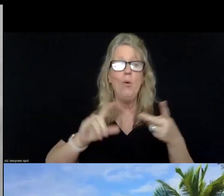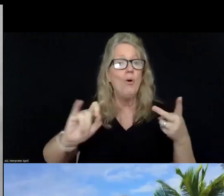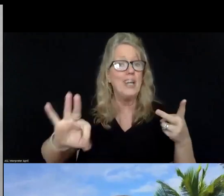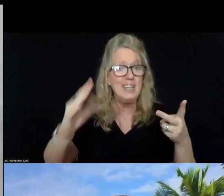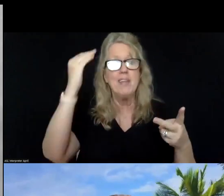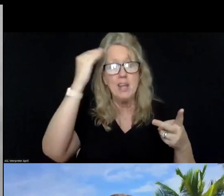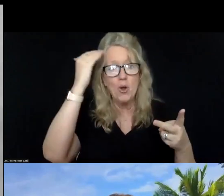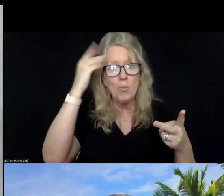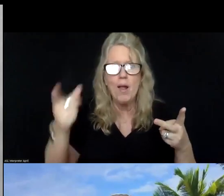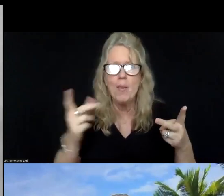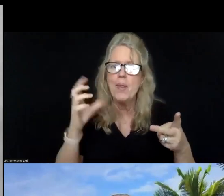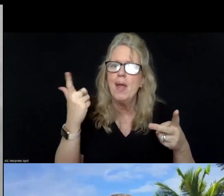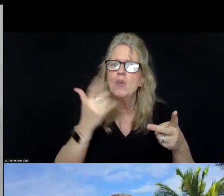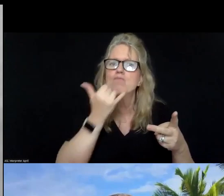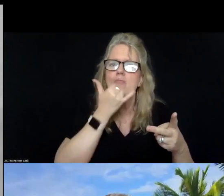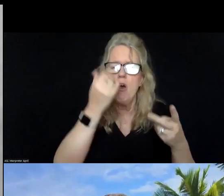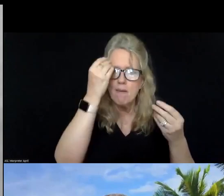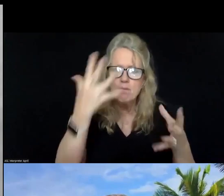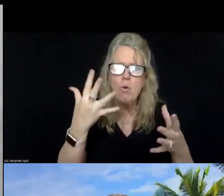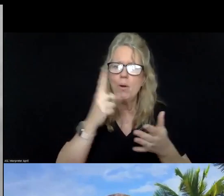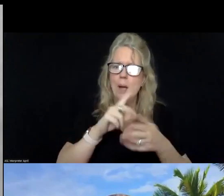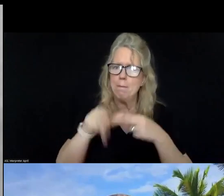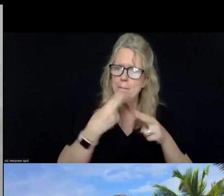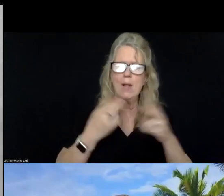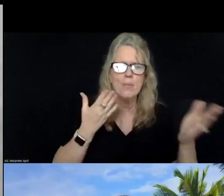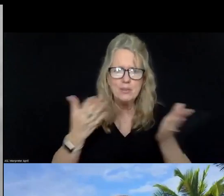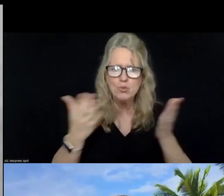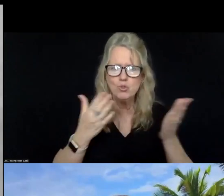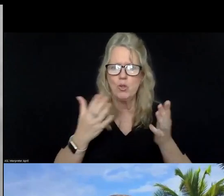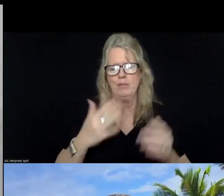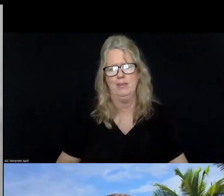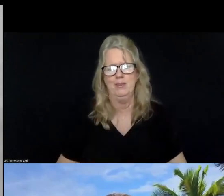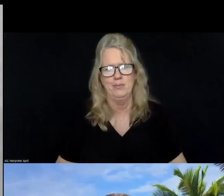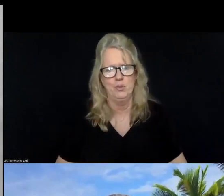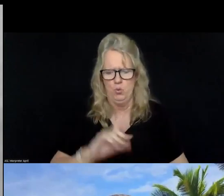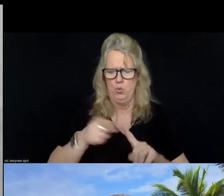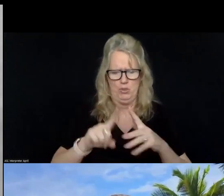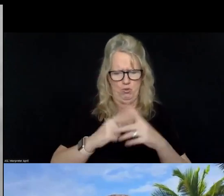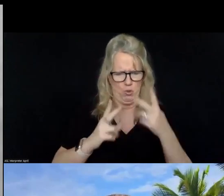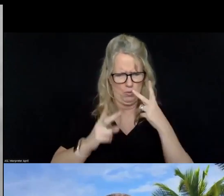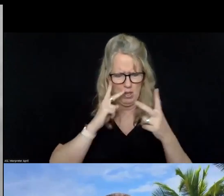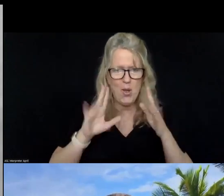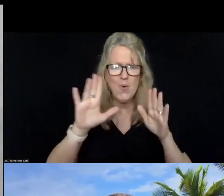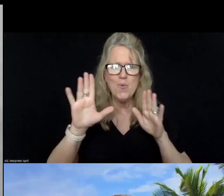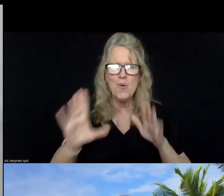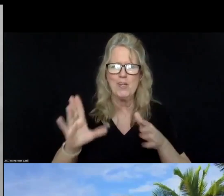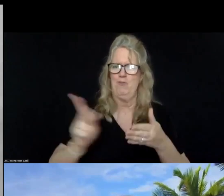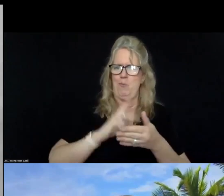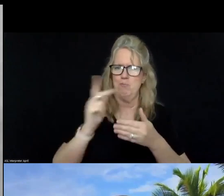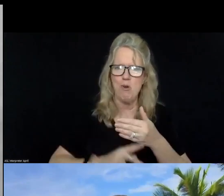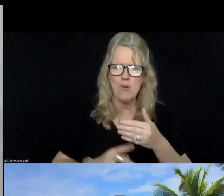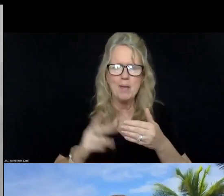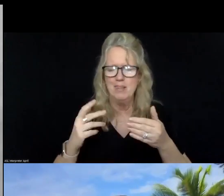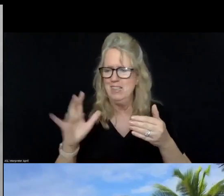are aware, they're misinformed with regards to the services that are committed. So when you start to look at these wonderful programs,